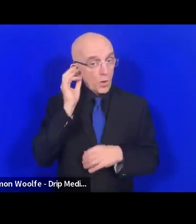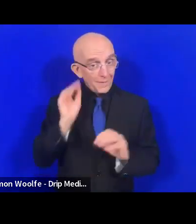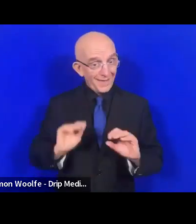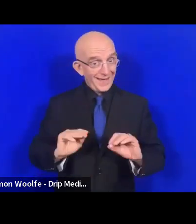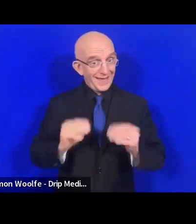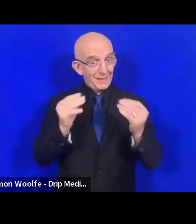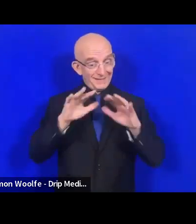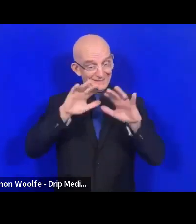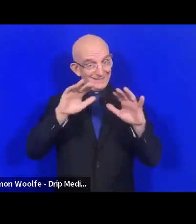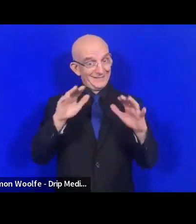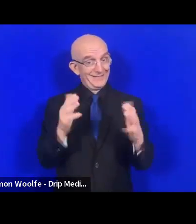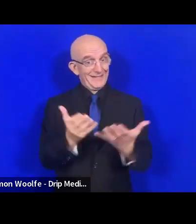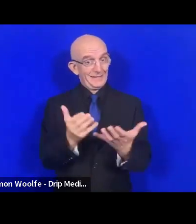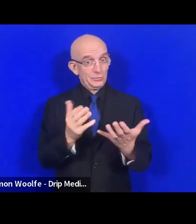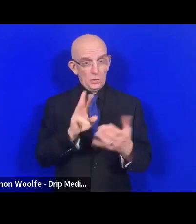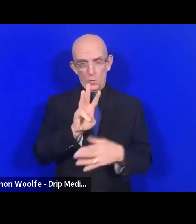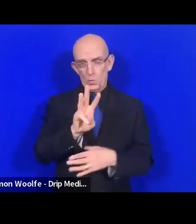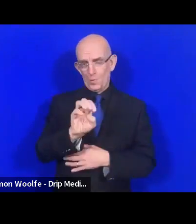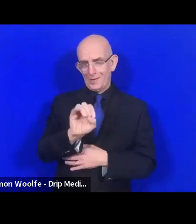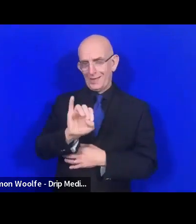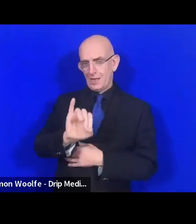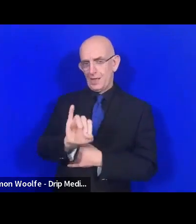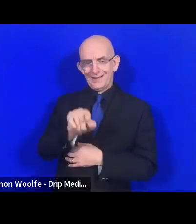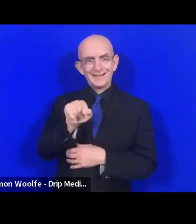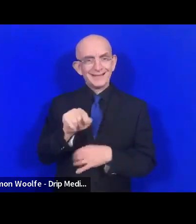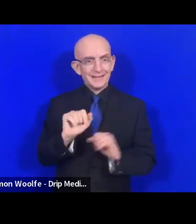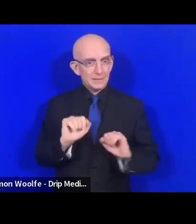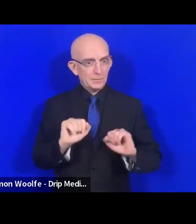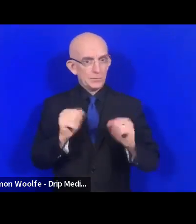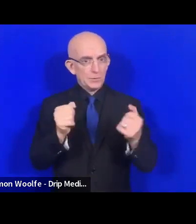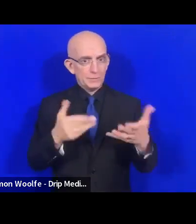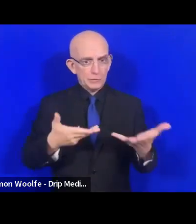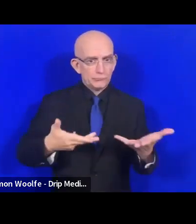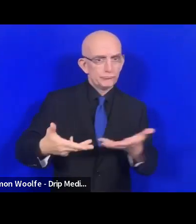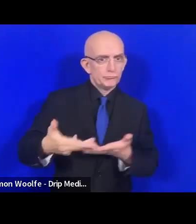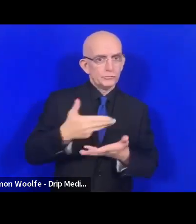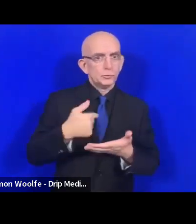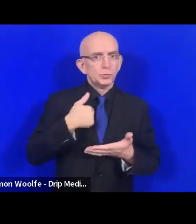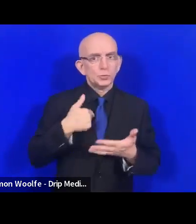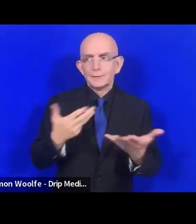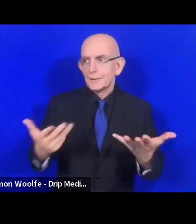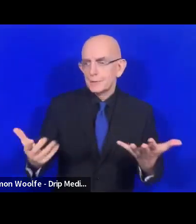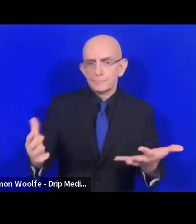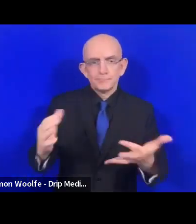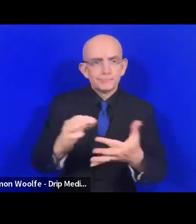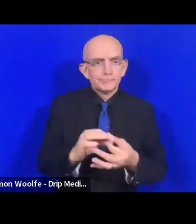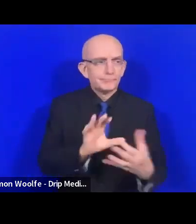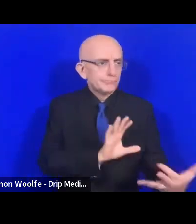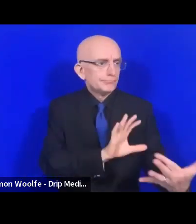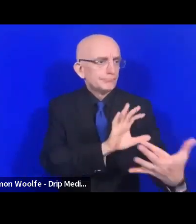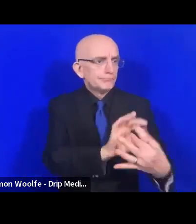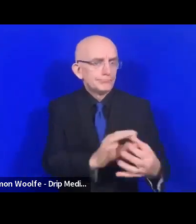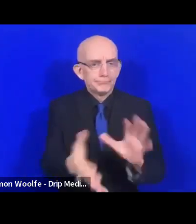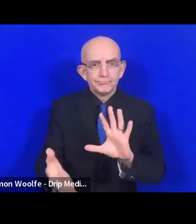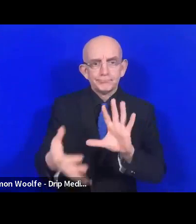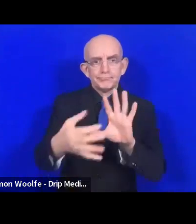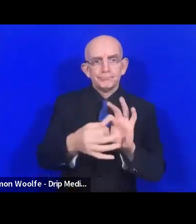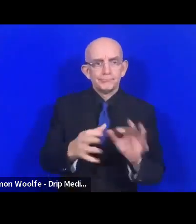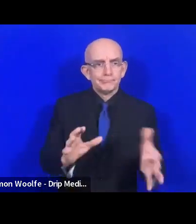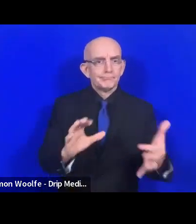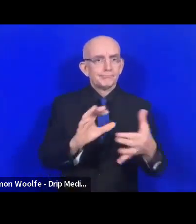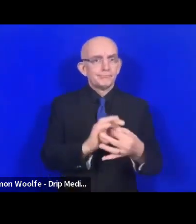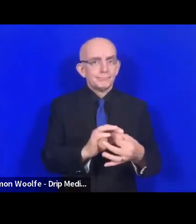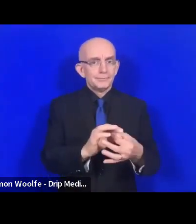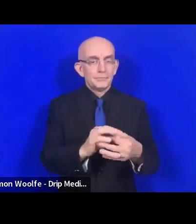don't be afraid to reach out to us, and we can connect you to people